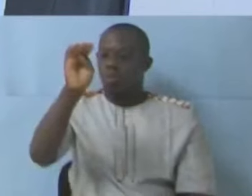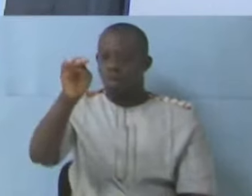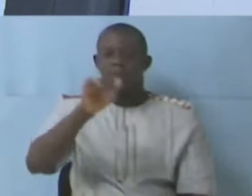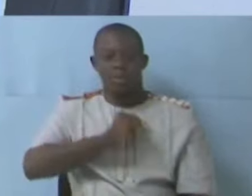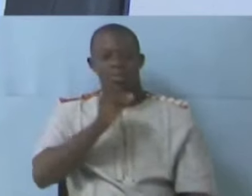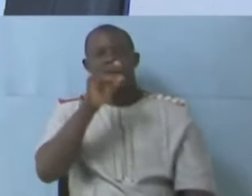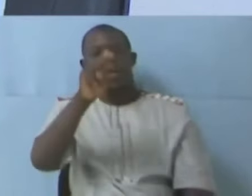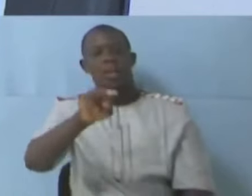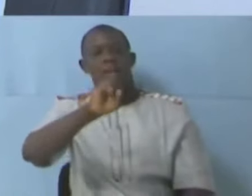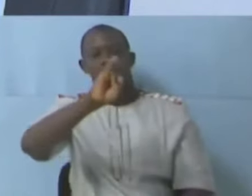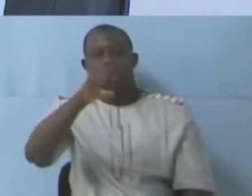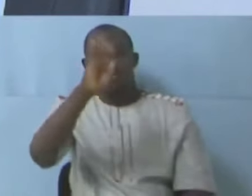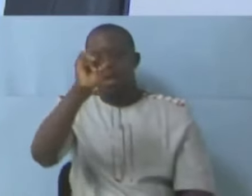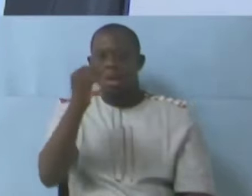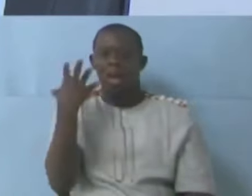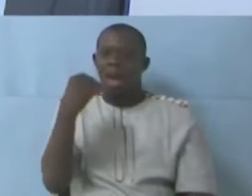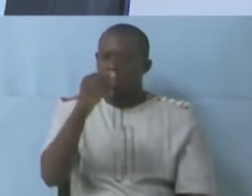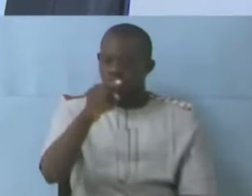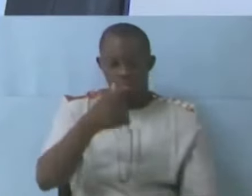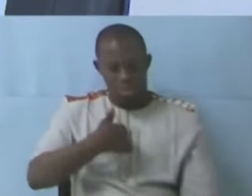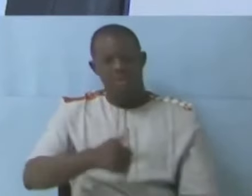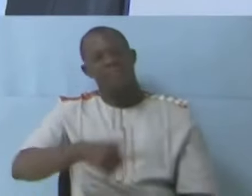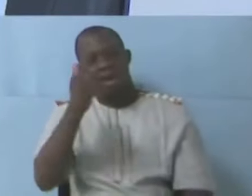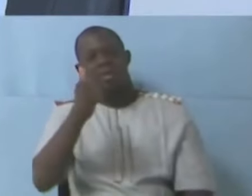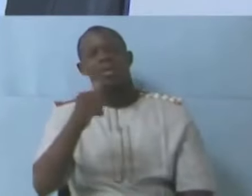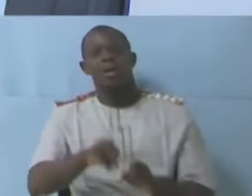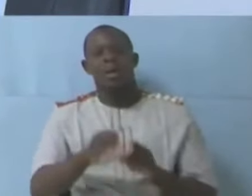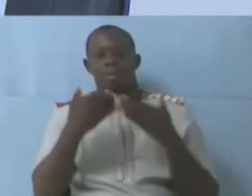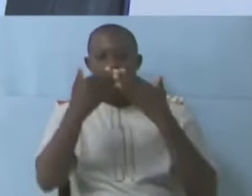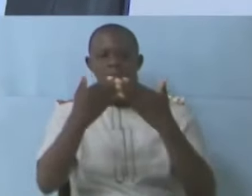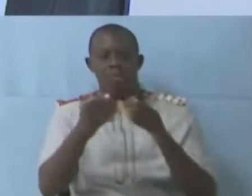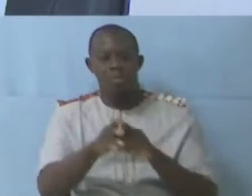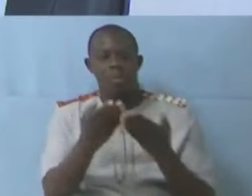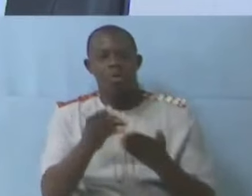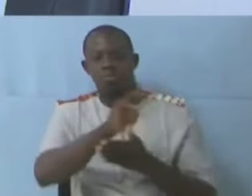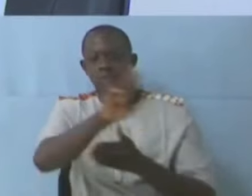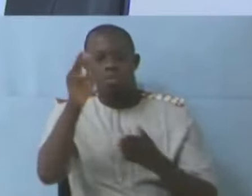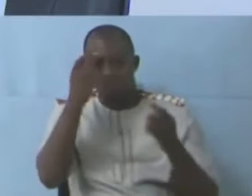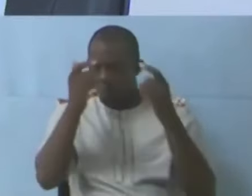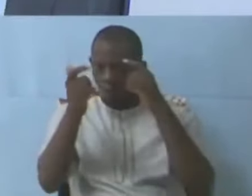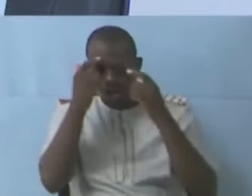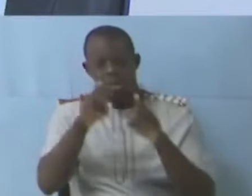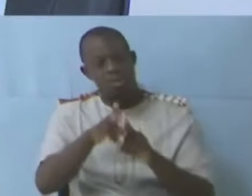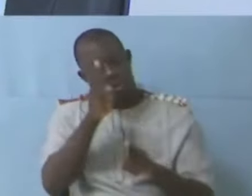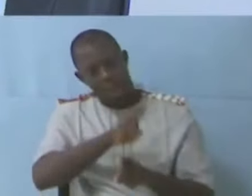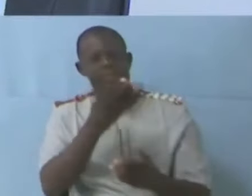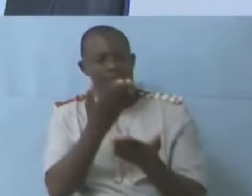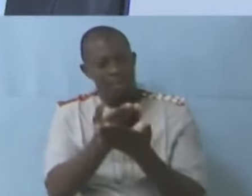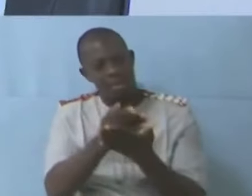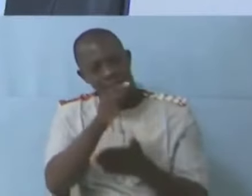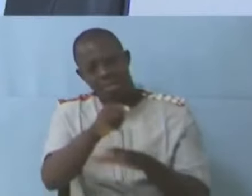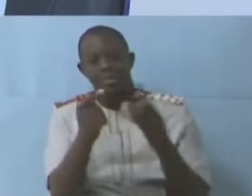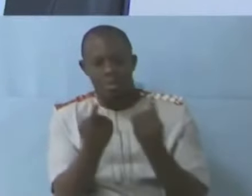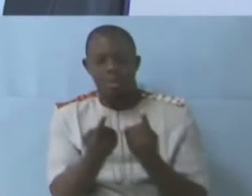njay naka maneko ma yi cool so bul wori so nagn try ñu completely ni. Then I told him that don't worry, let's try to complete